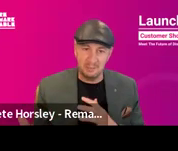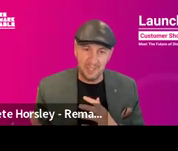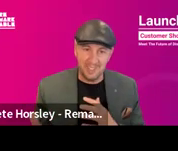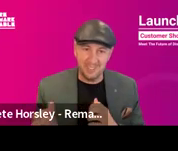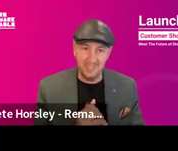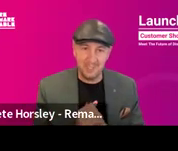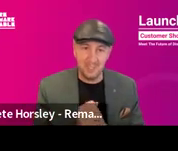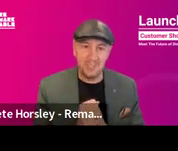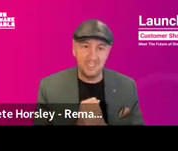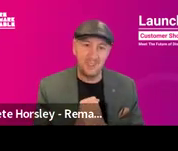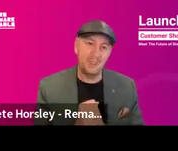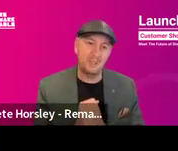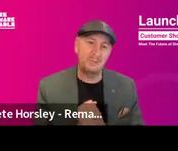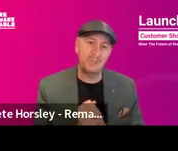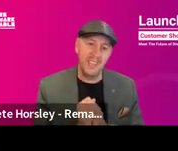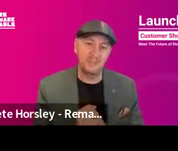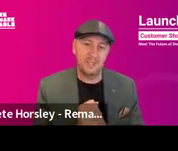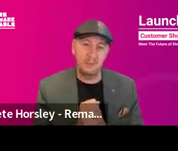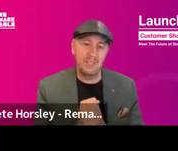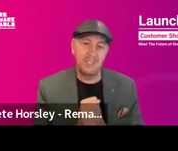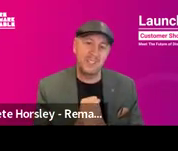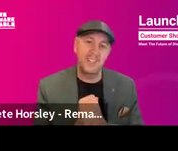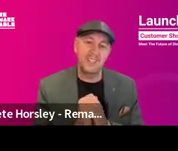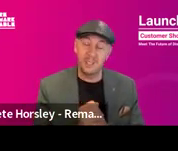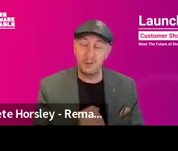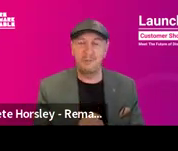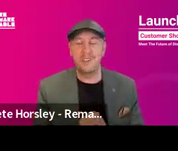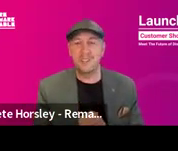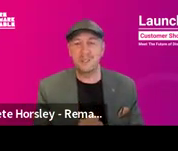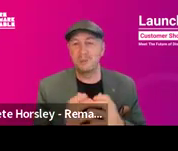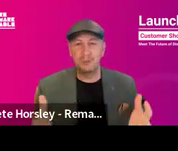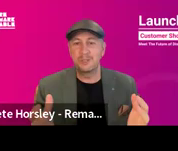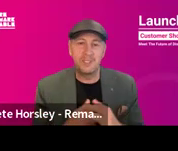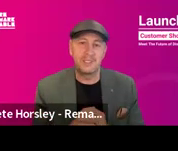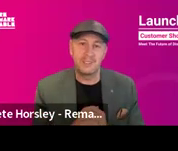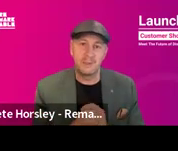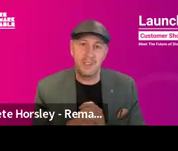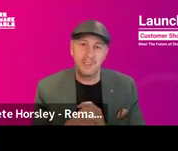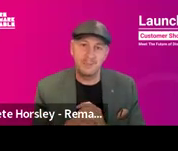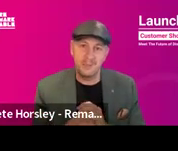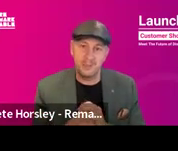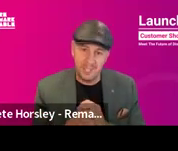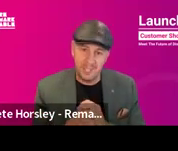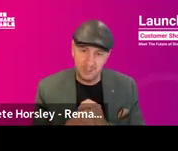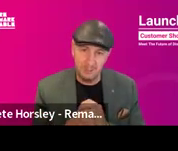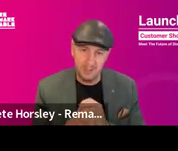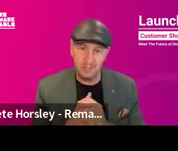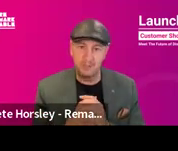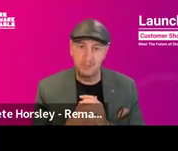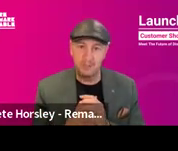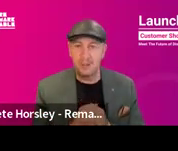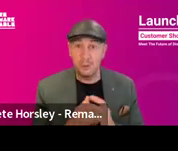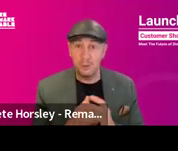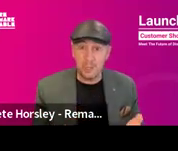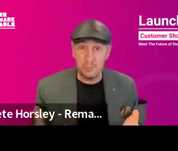And Jonathan Kirkham, the head of the TPG Telecom Foundation, we couldn't have done this without you. So thank you so